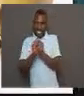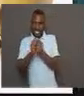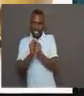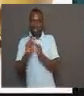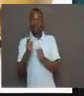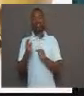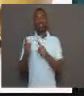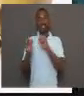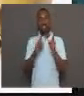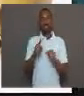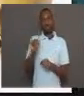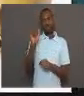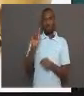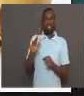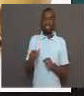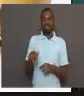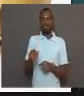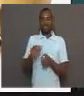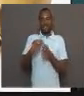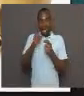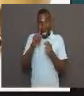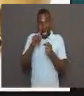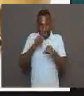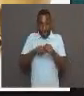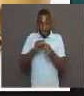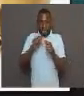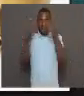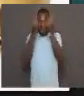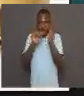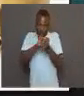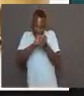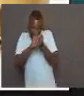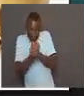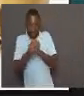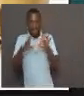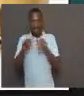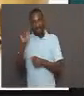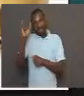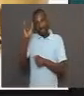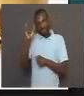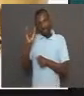Irreversible changes happened in the body when it was deformed.